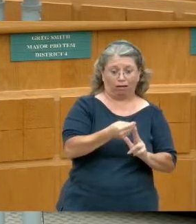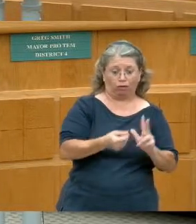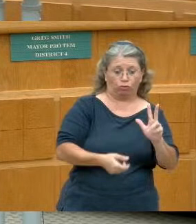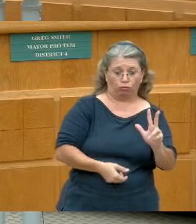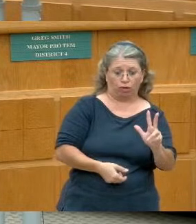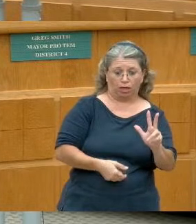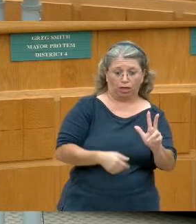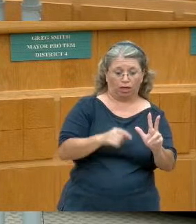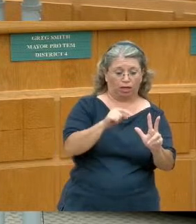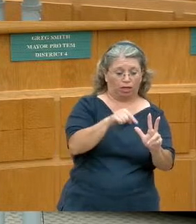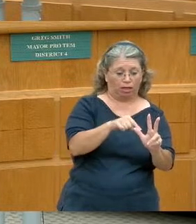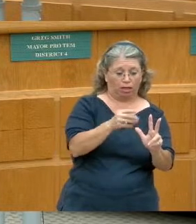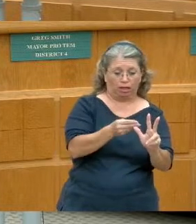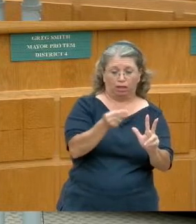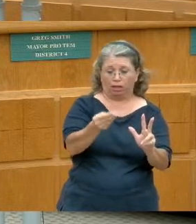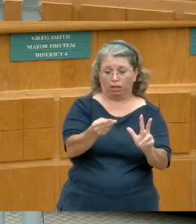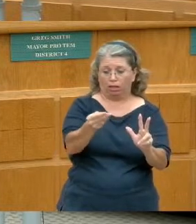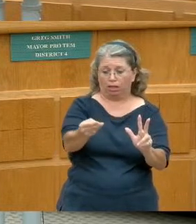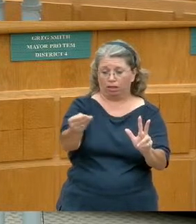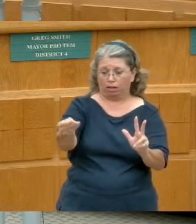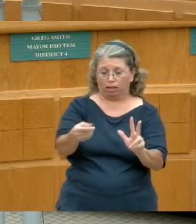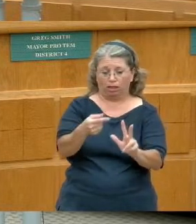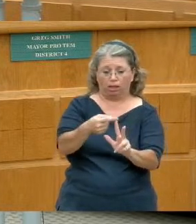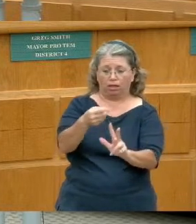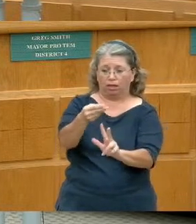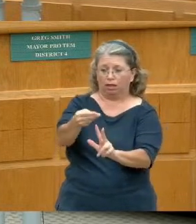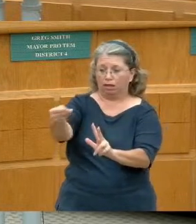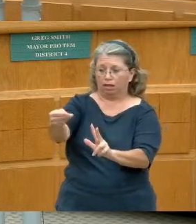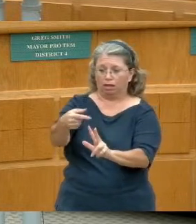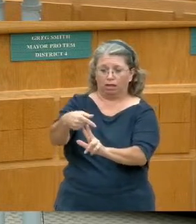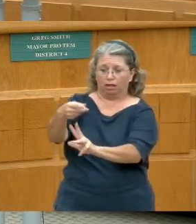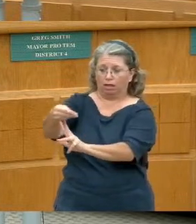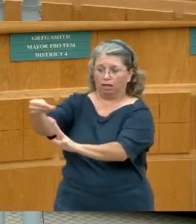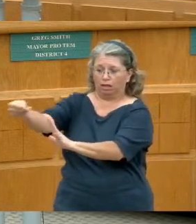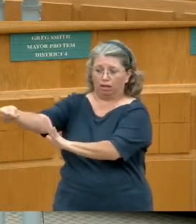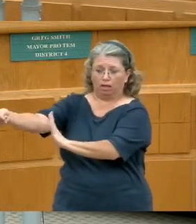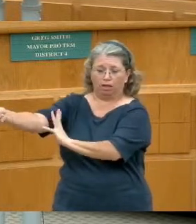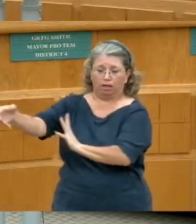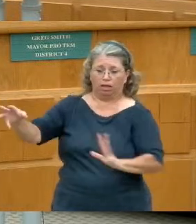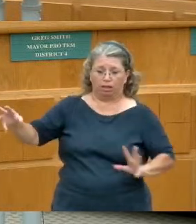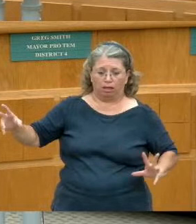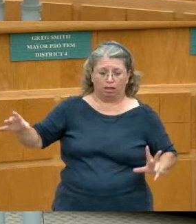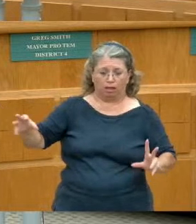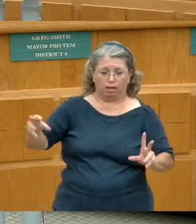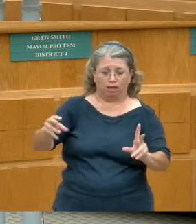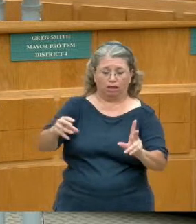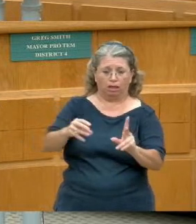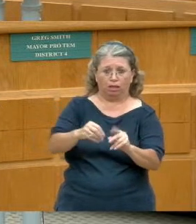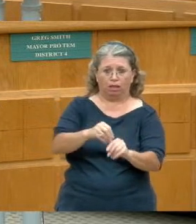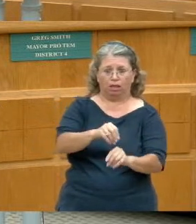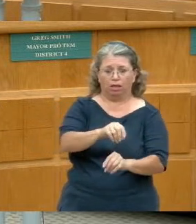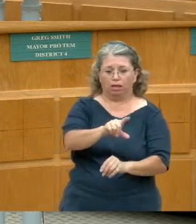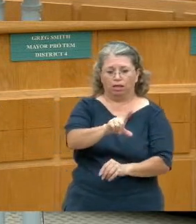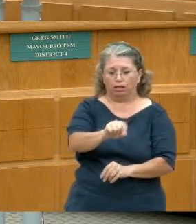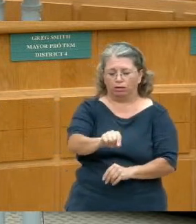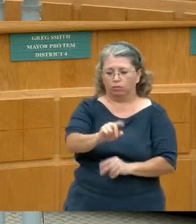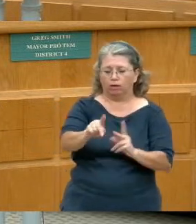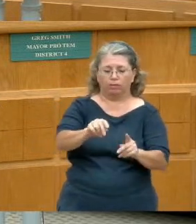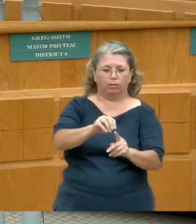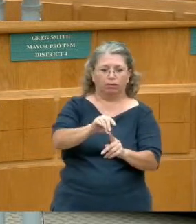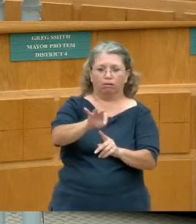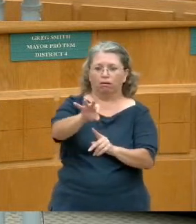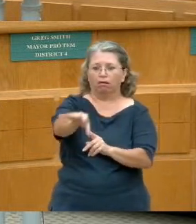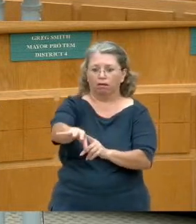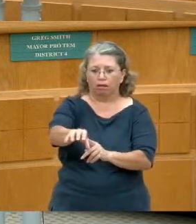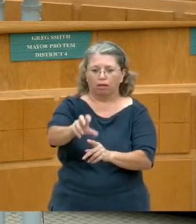Those 7 people infect another 20 people on week 3, and then those 20 people infect another 53 people